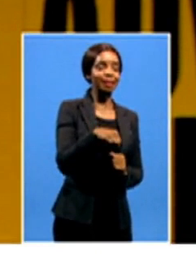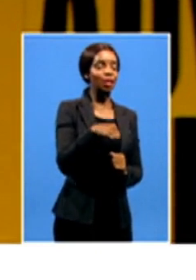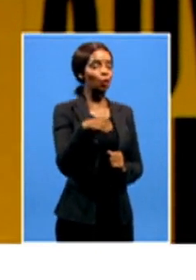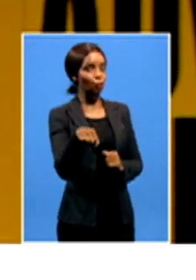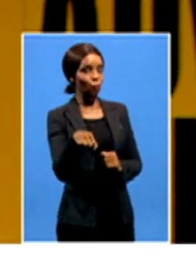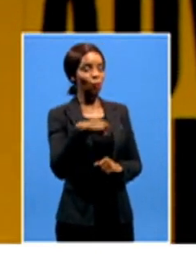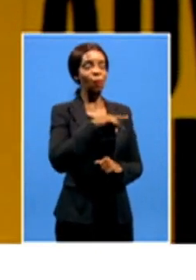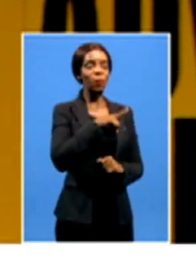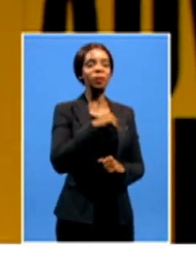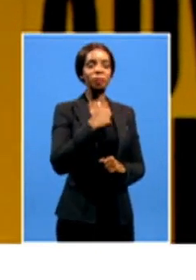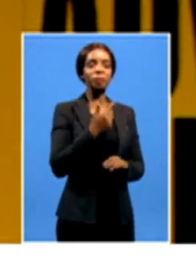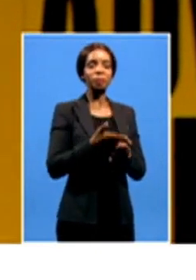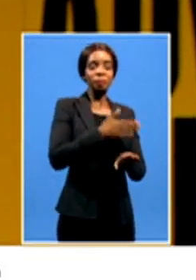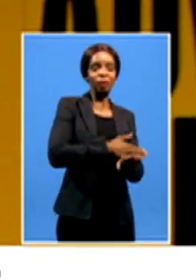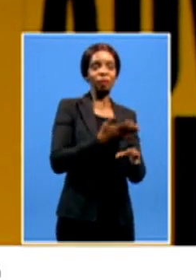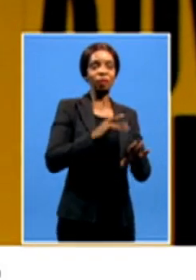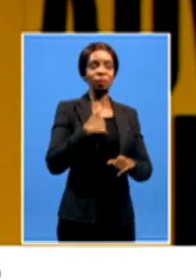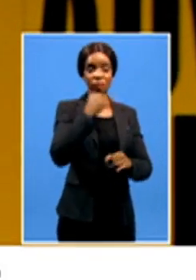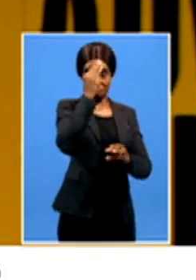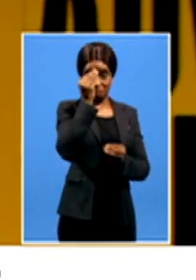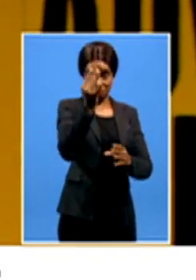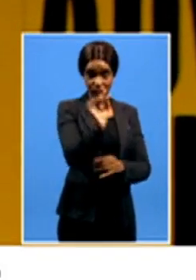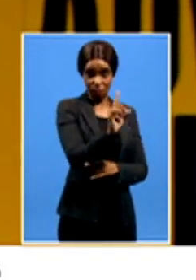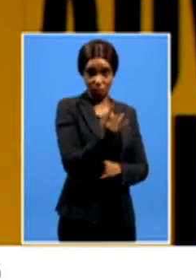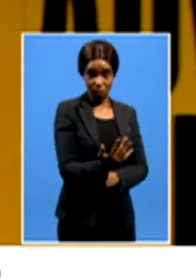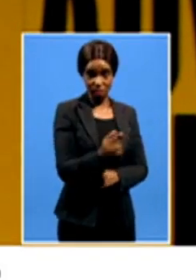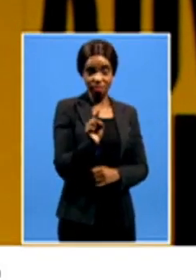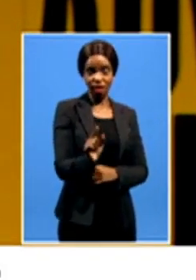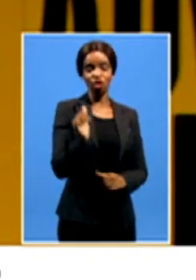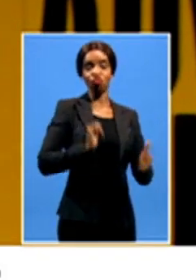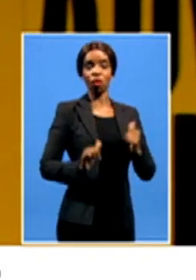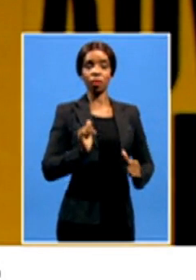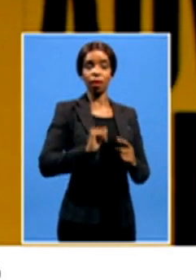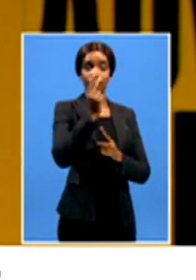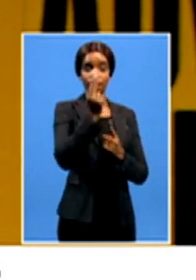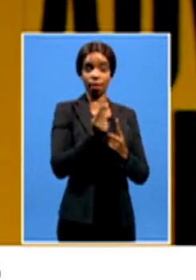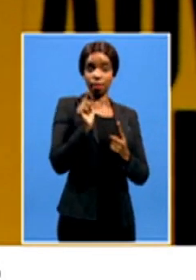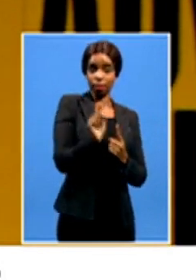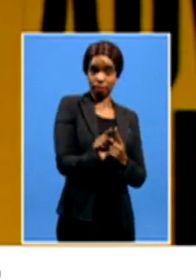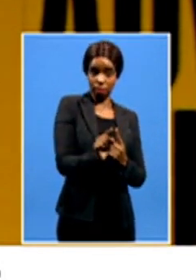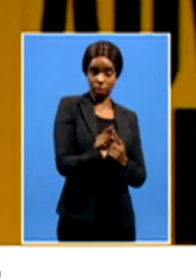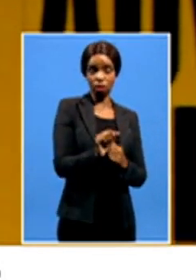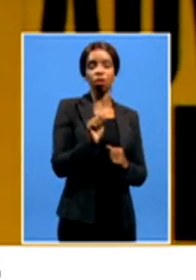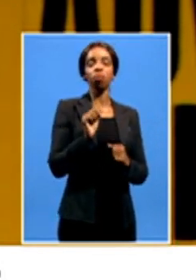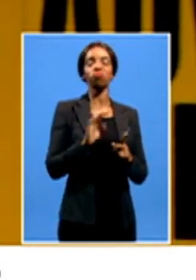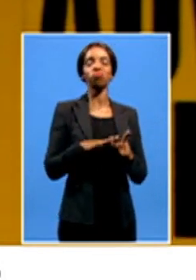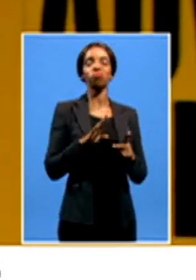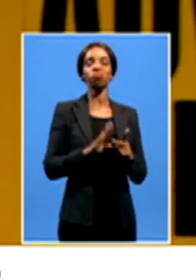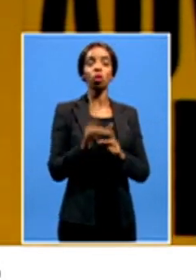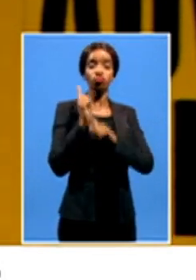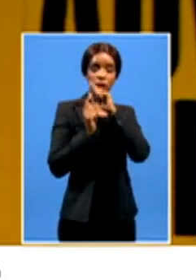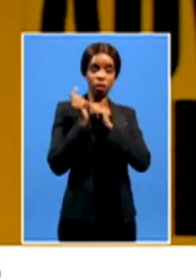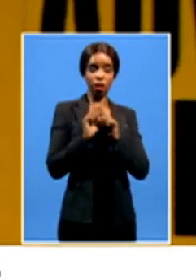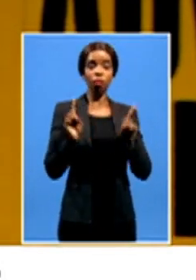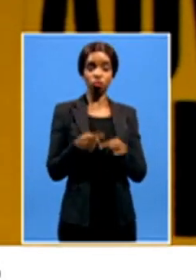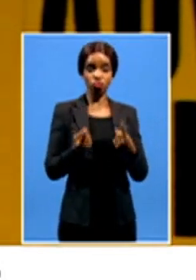think that, like I was saying before, the sort of dramatic arts and sort of traditional music, I